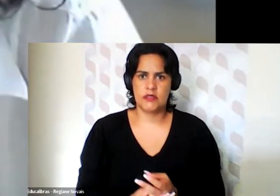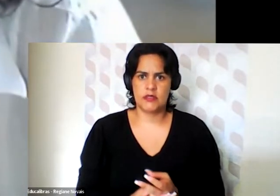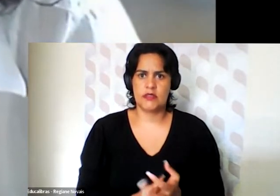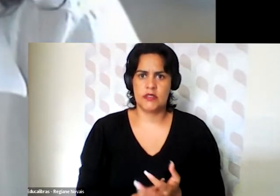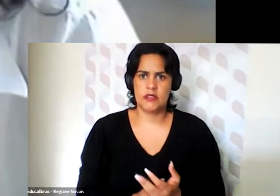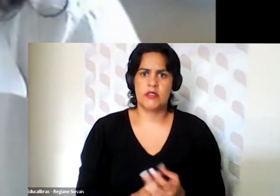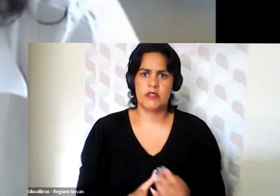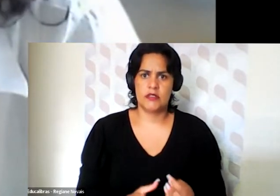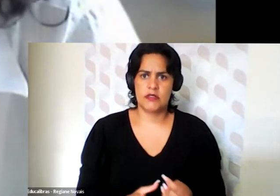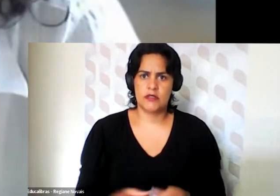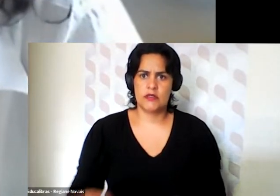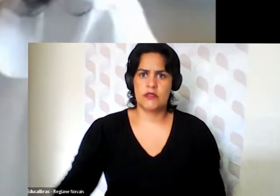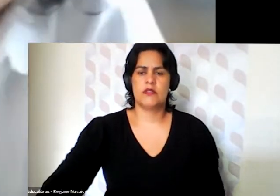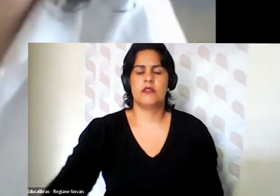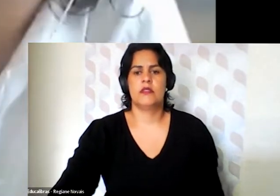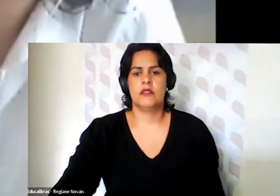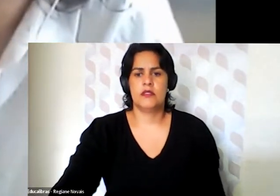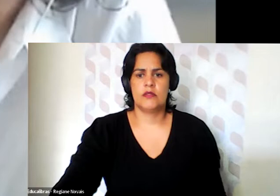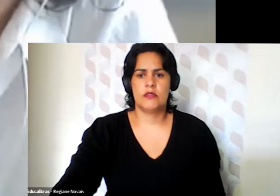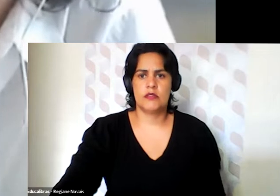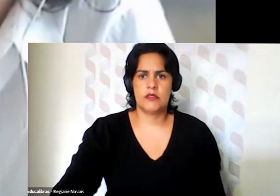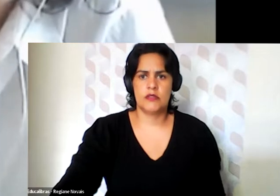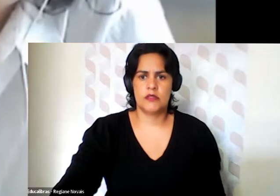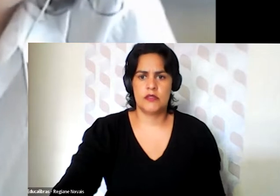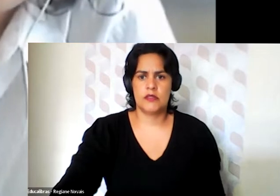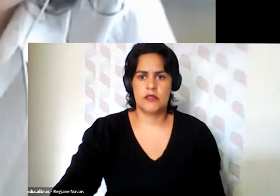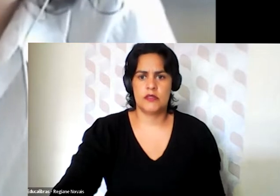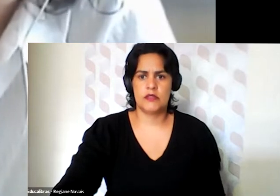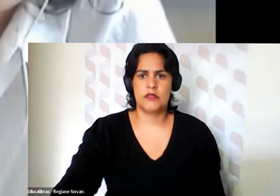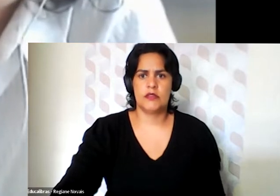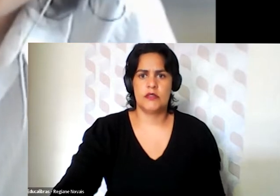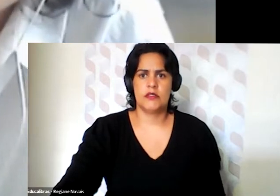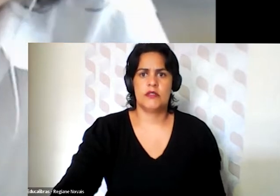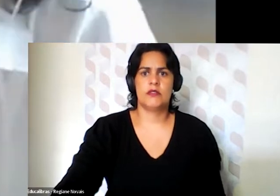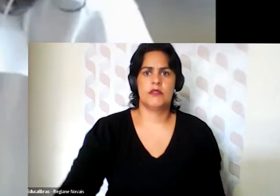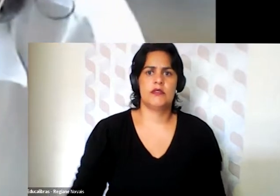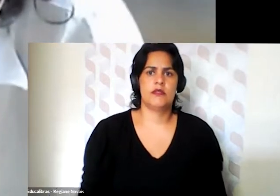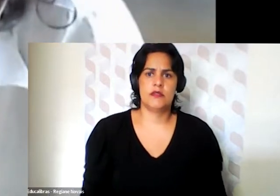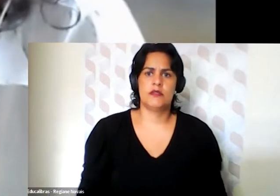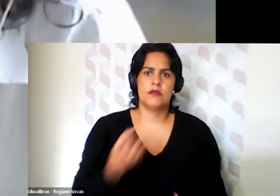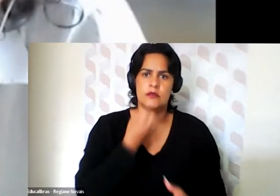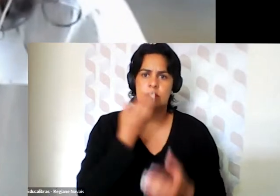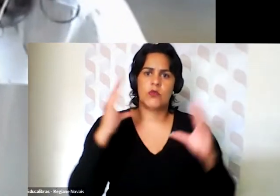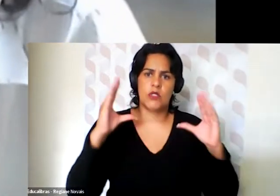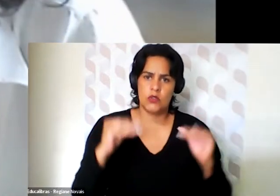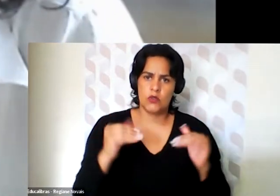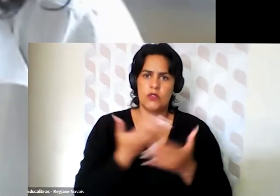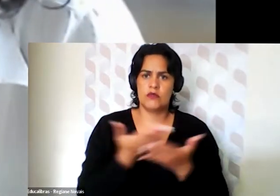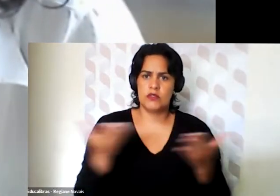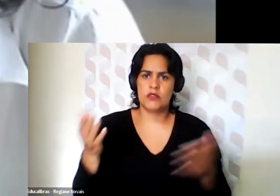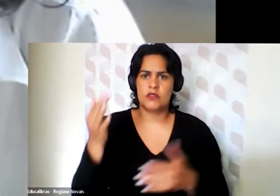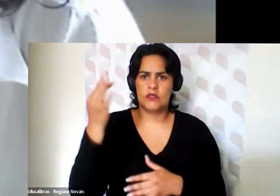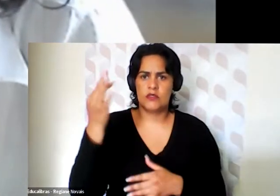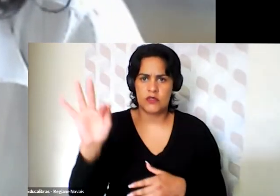that you both addressed before me. So I'm here. I will take this opportunity to